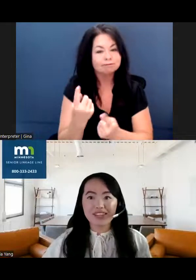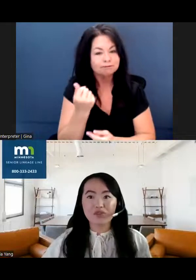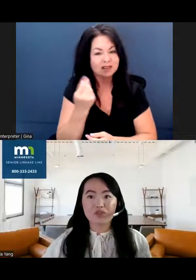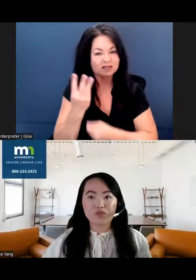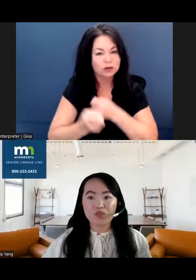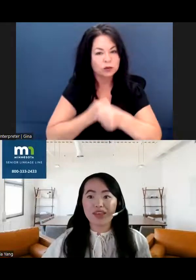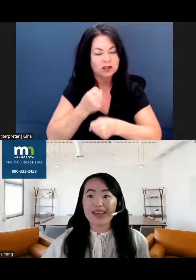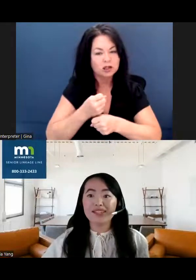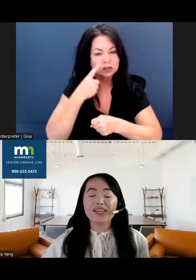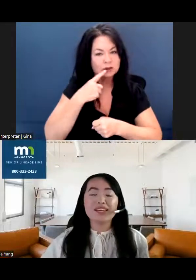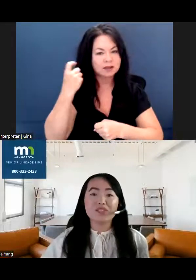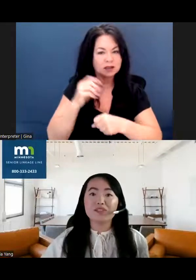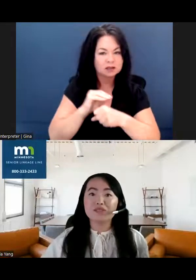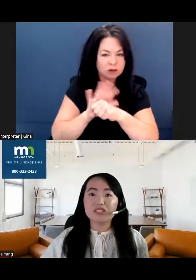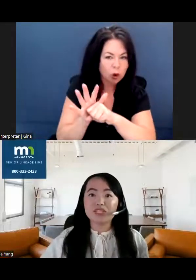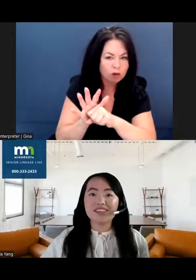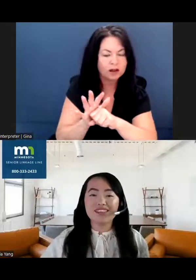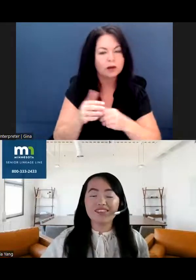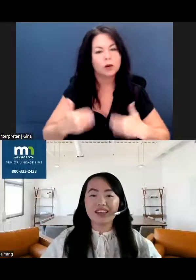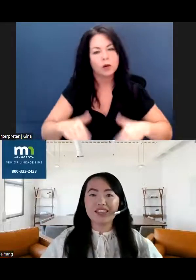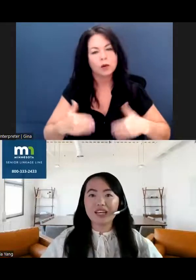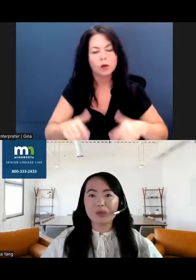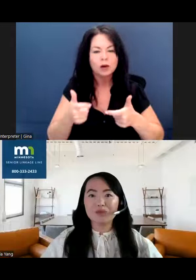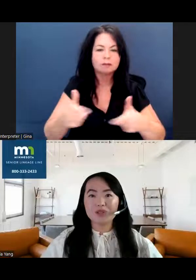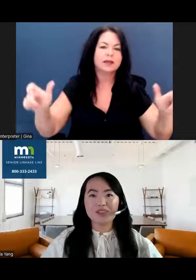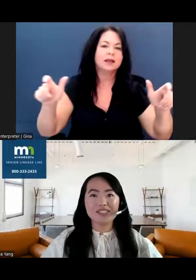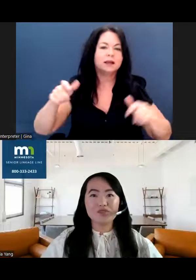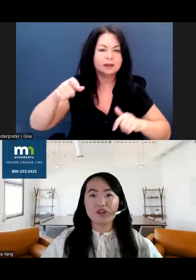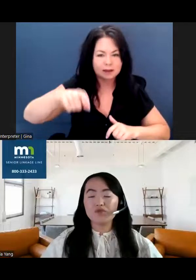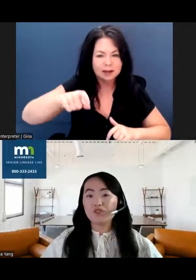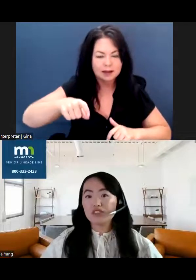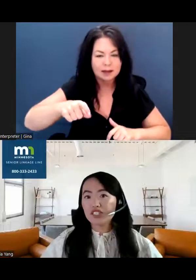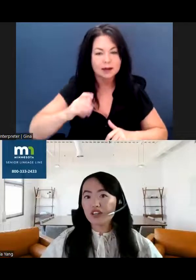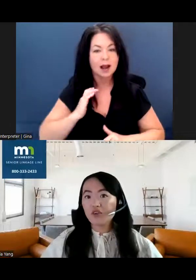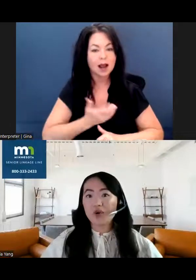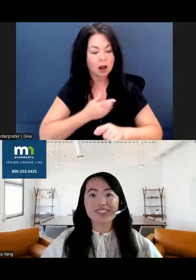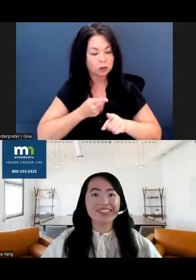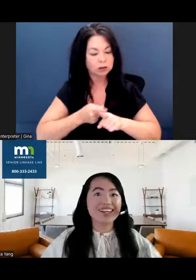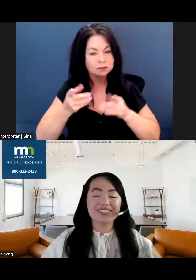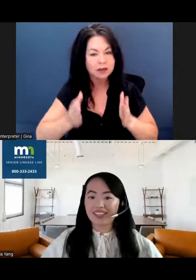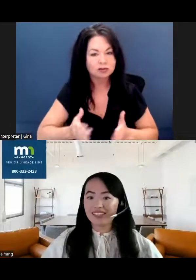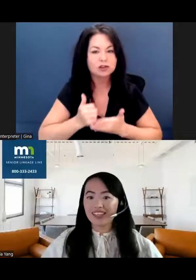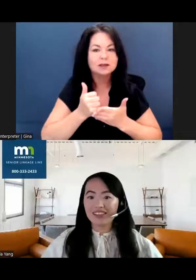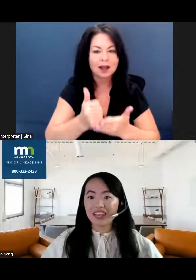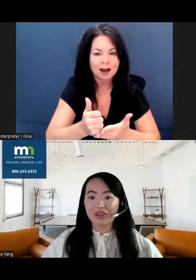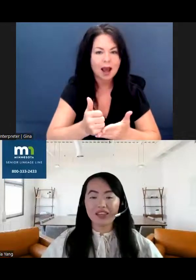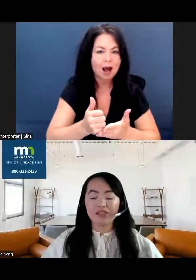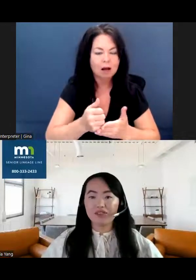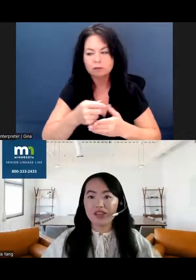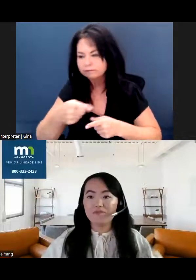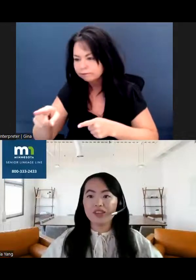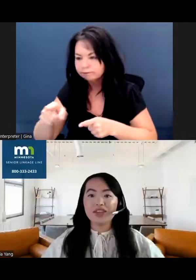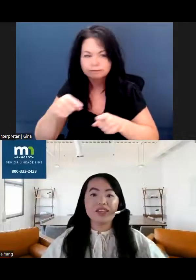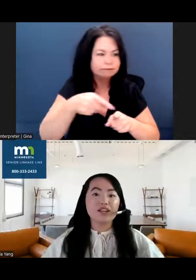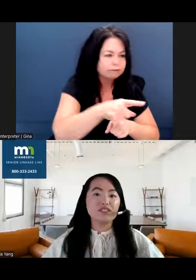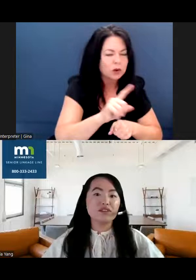great need for food. And so the specialist on the line can help to locate different food shelf or dining sites in the area that you